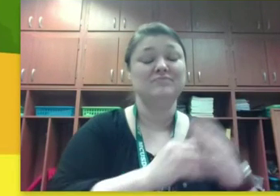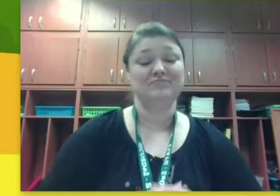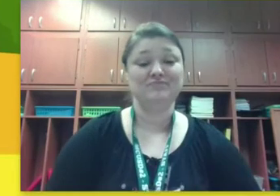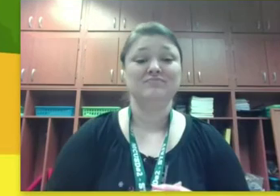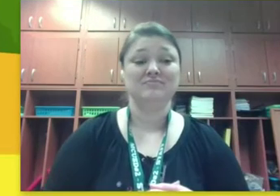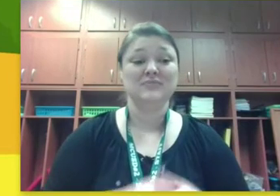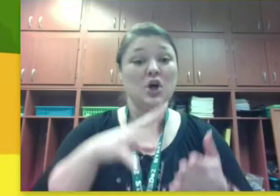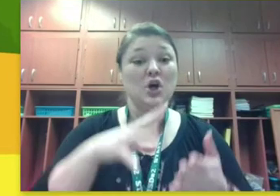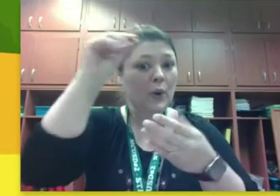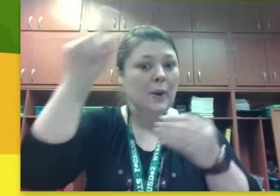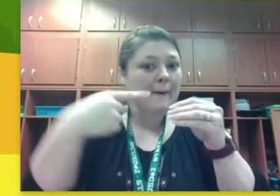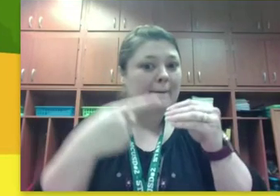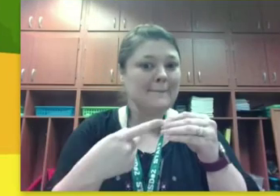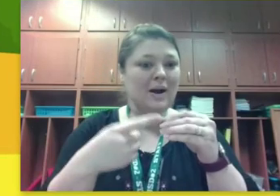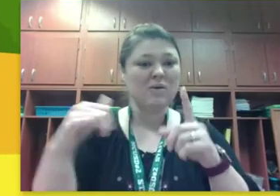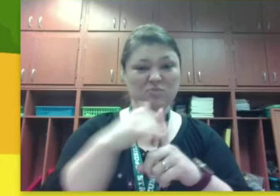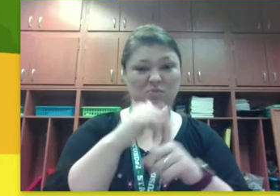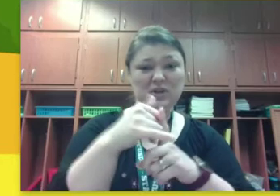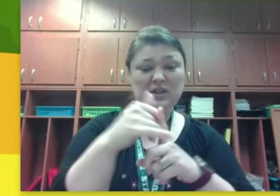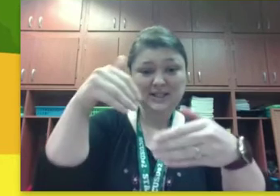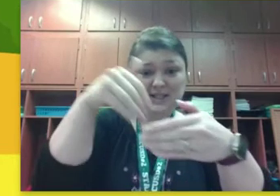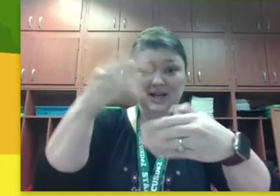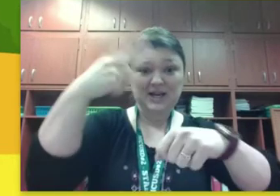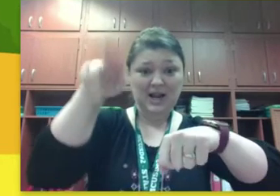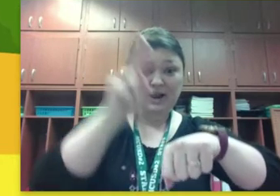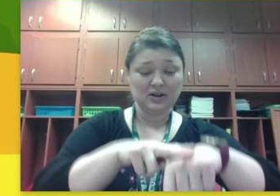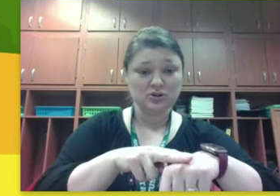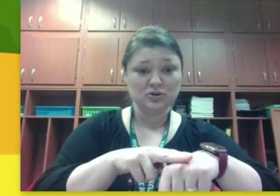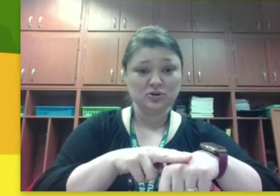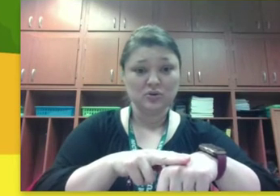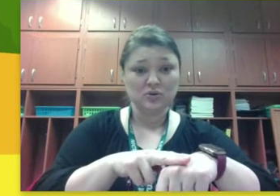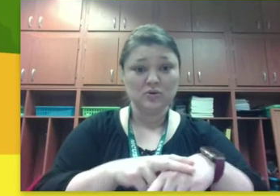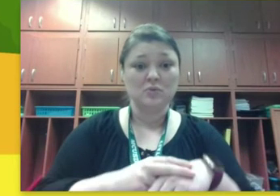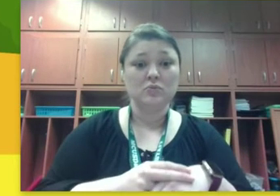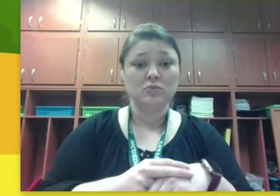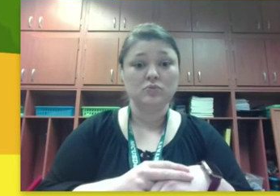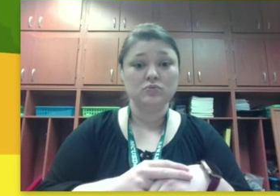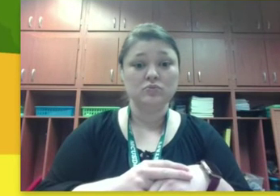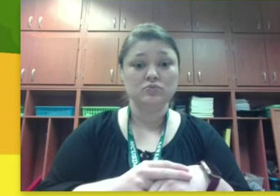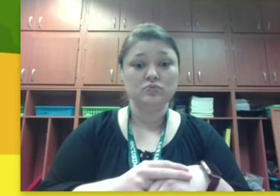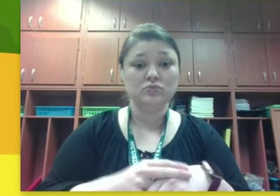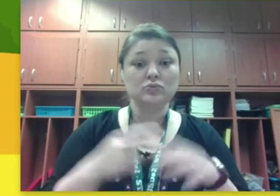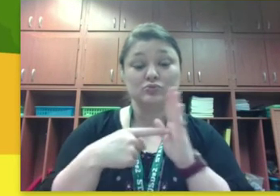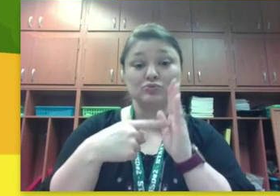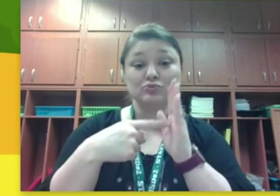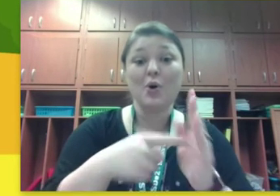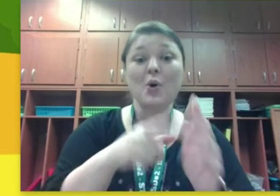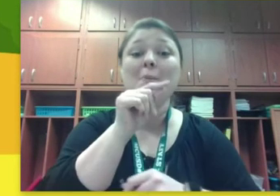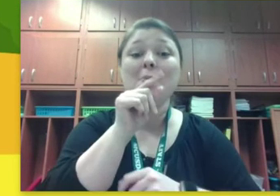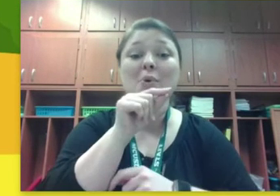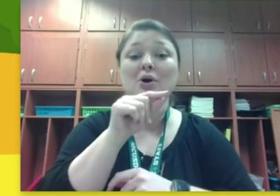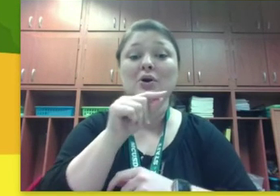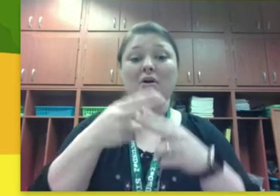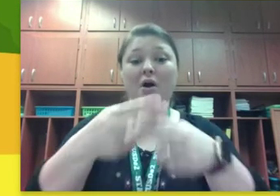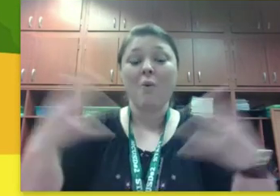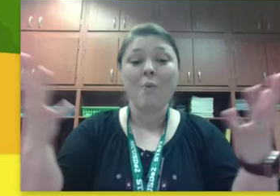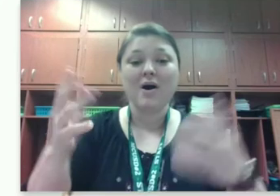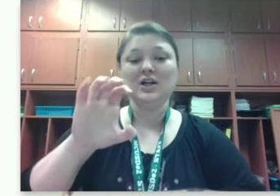To learn about bullying in nature, we're going to take a look at a little bird called a chickadee.